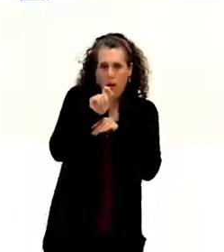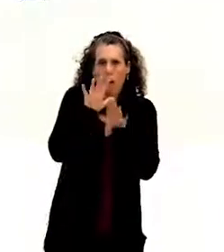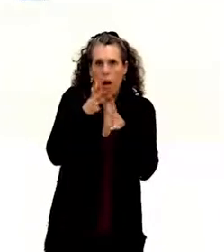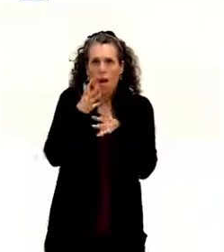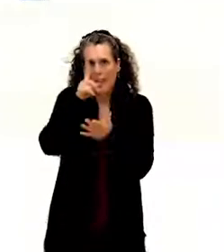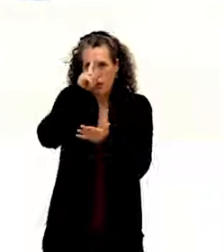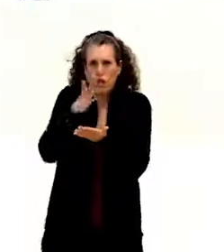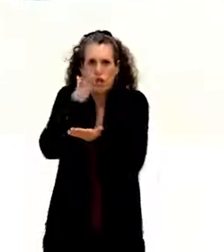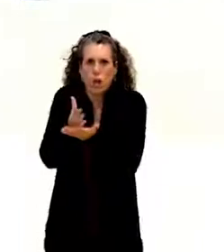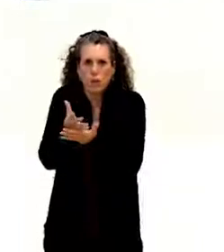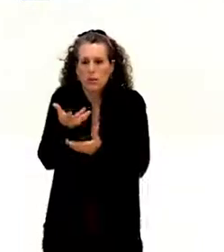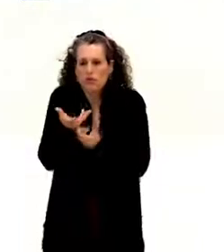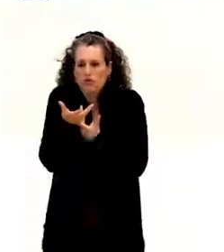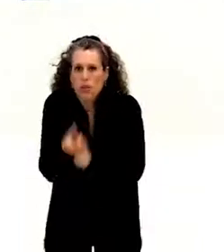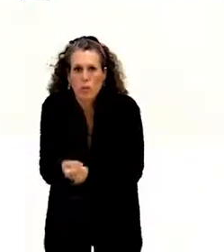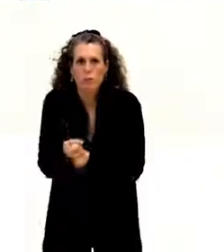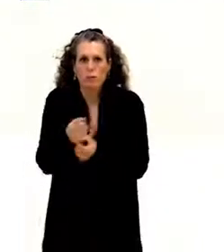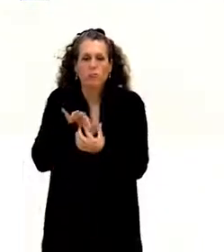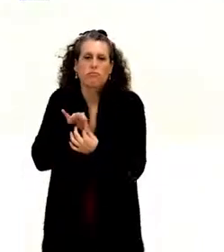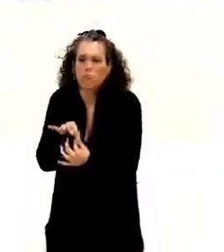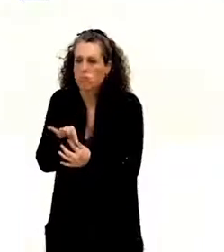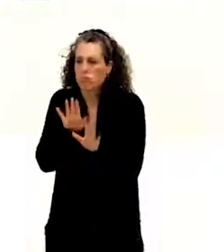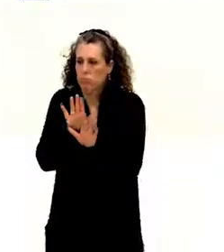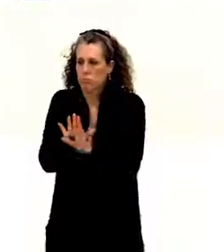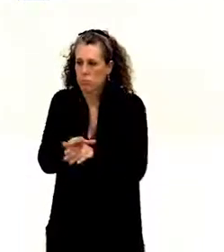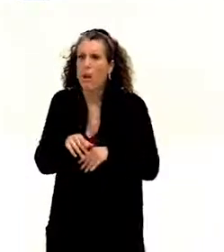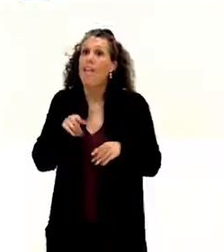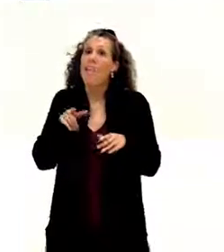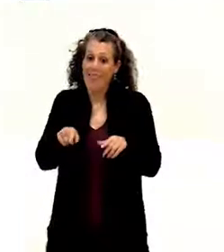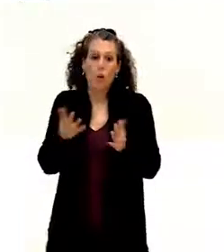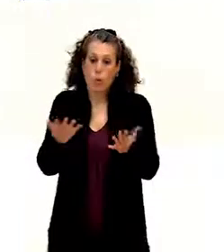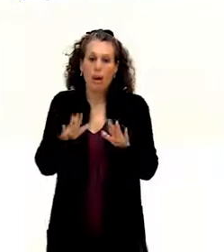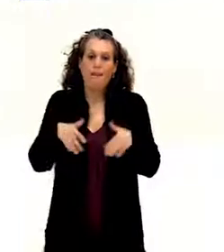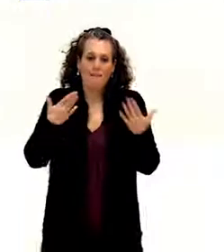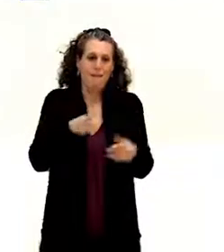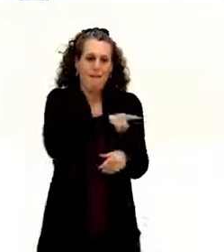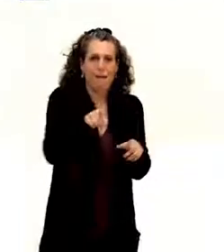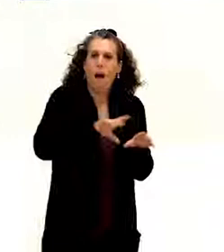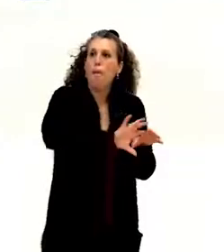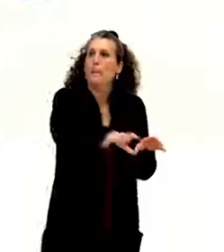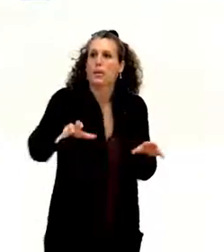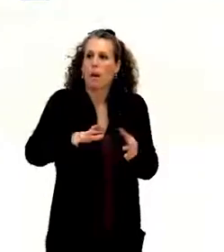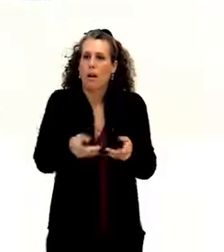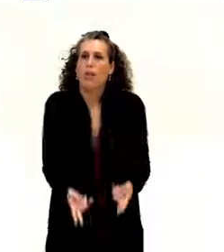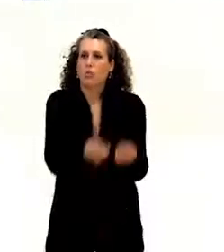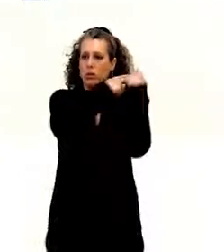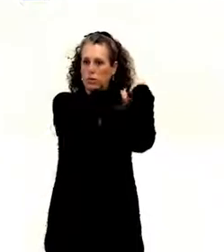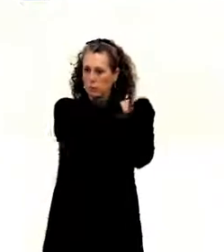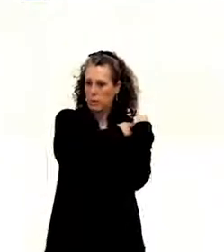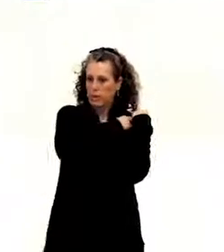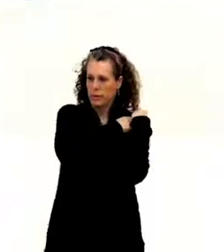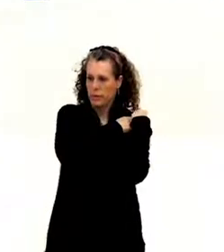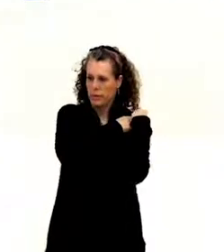flexibility to the contracting authority of the member states for different examples. What can be